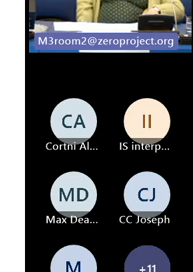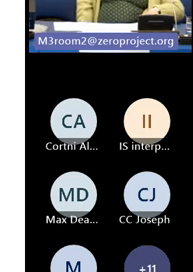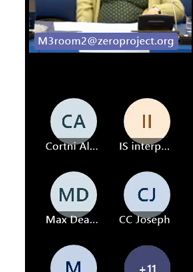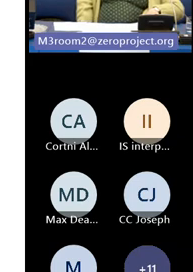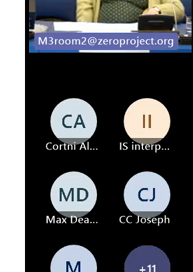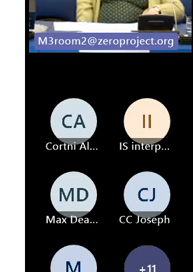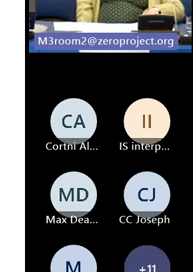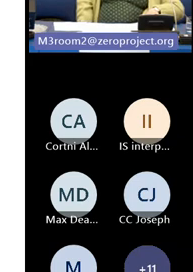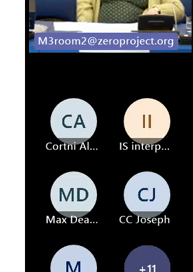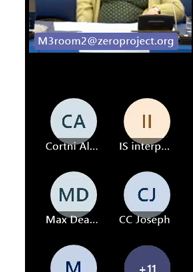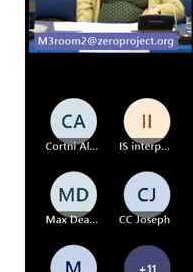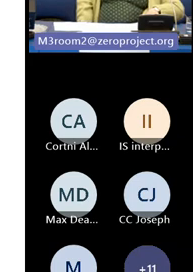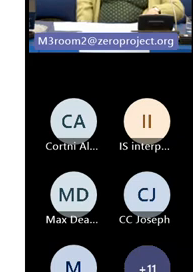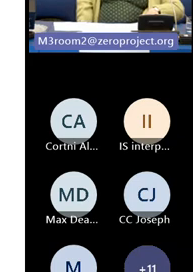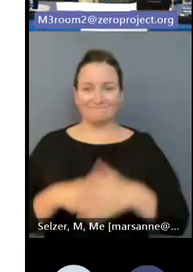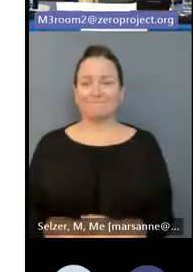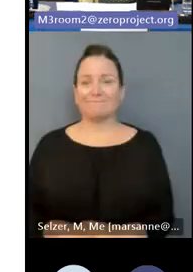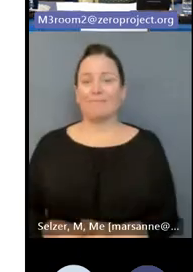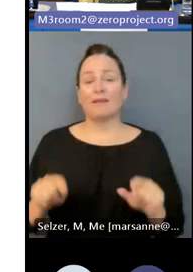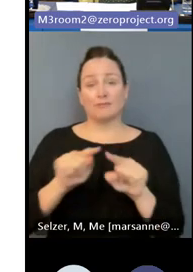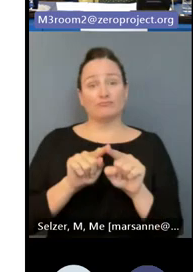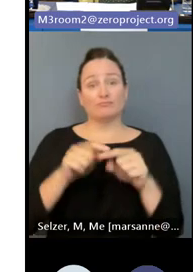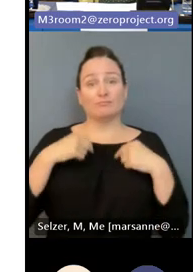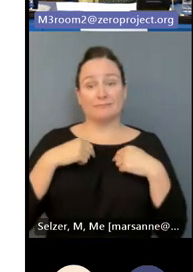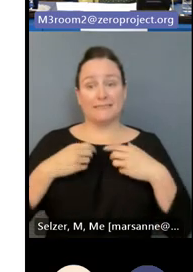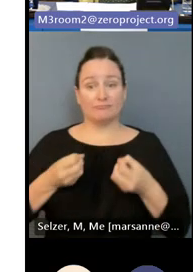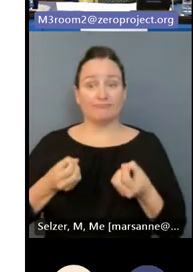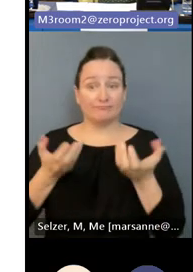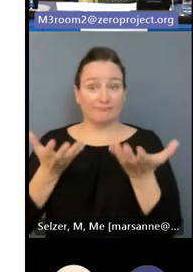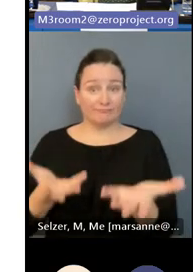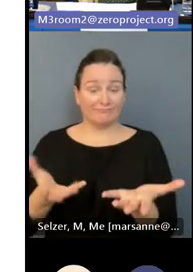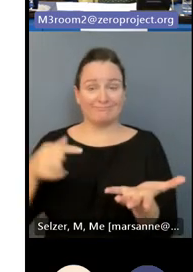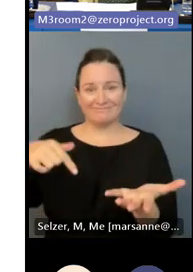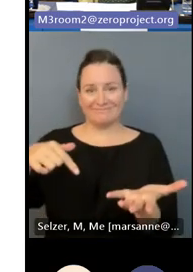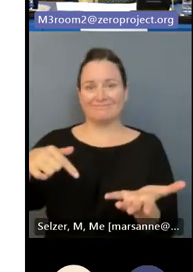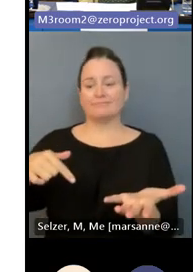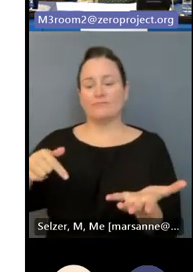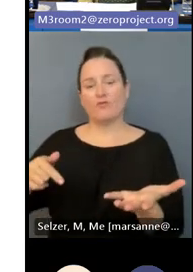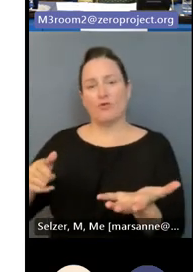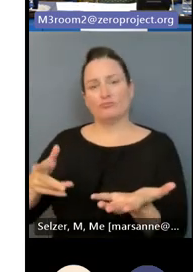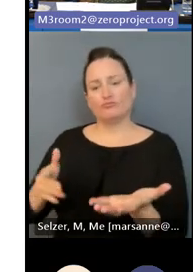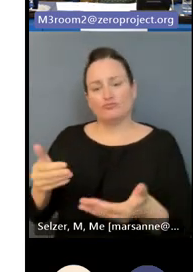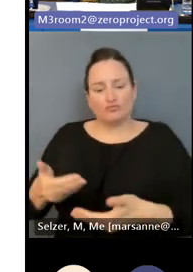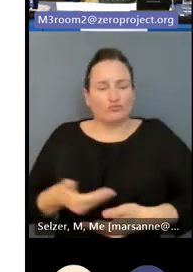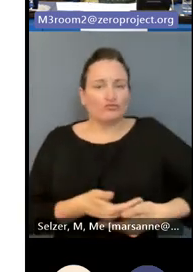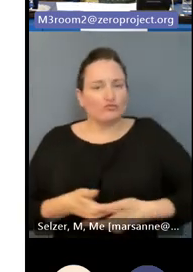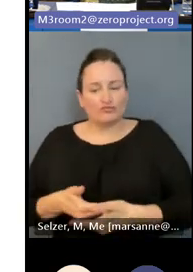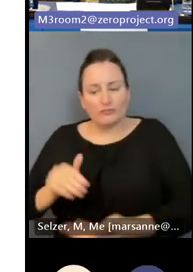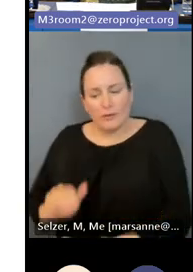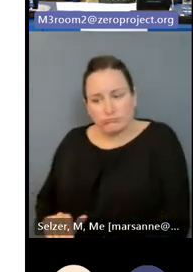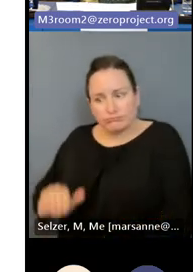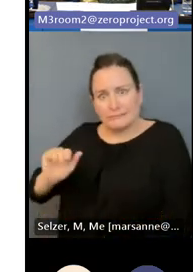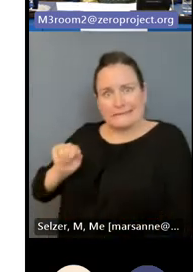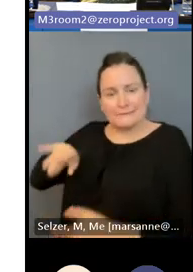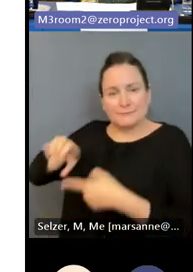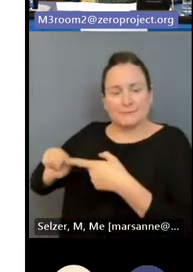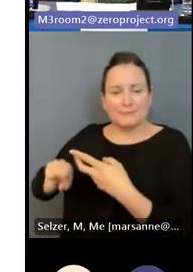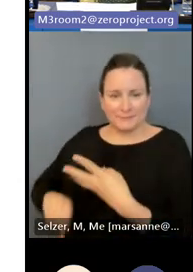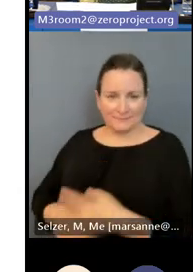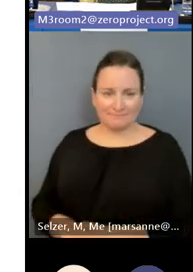green trousers and t-shirt and a vest, also to be the color of the DRRA project